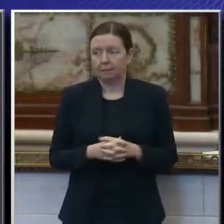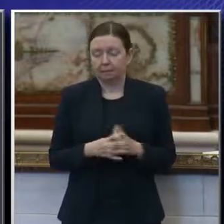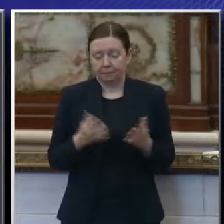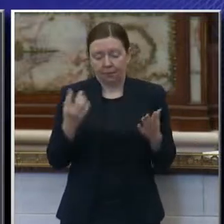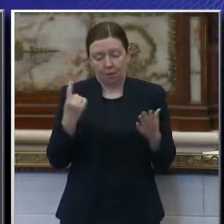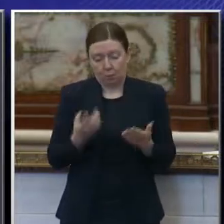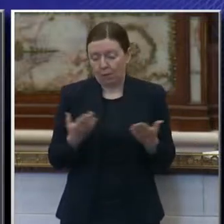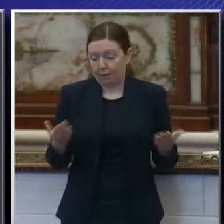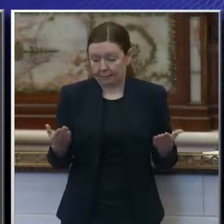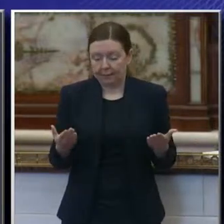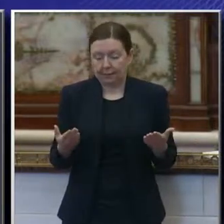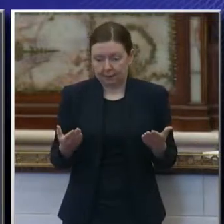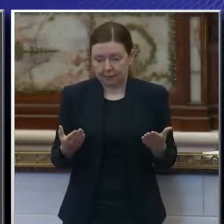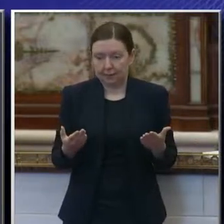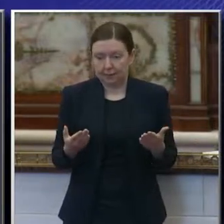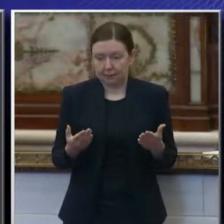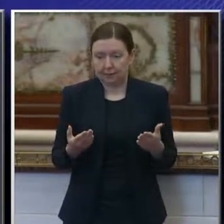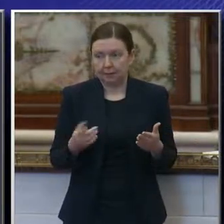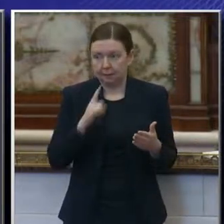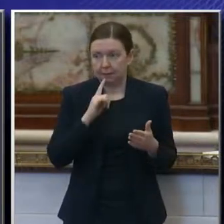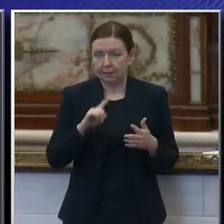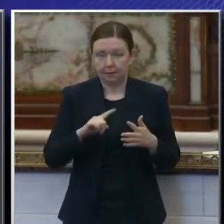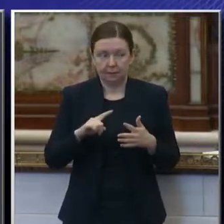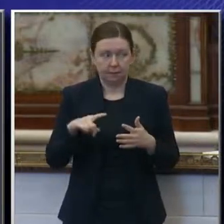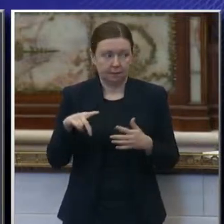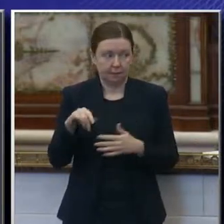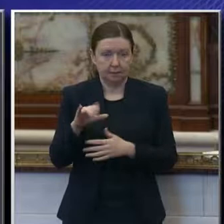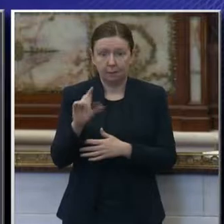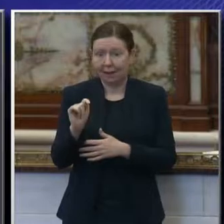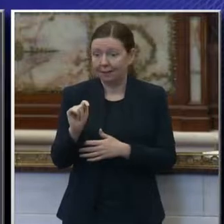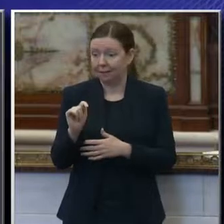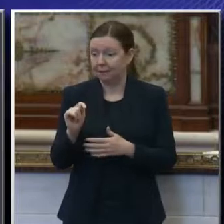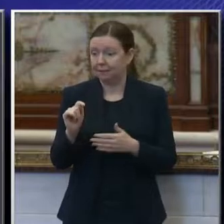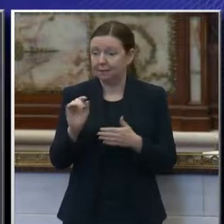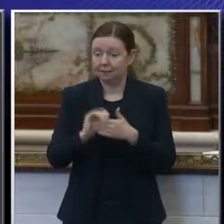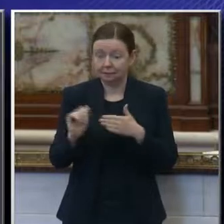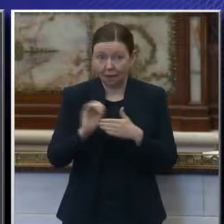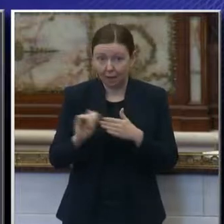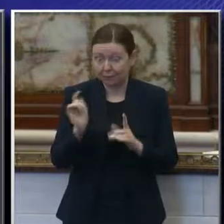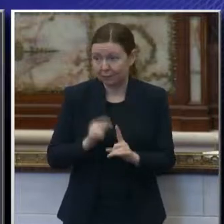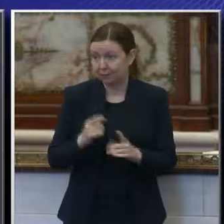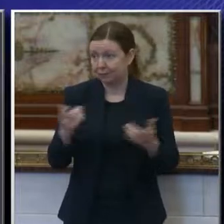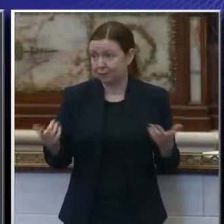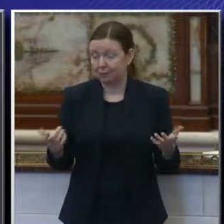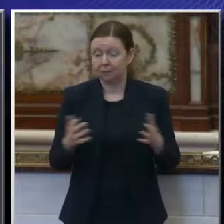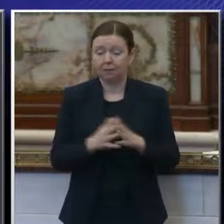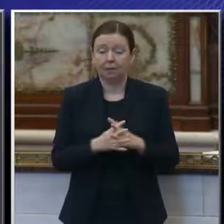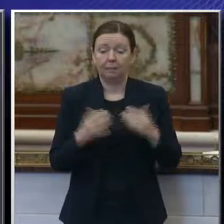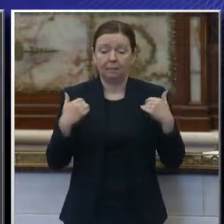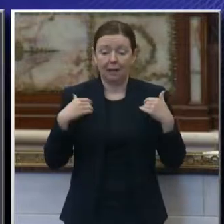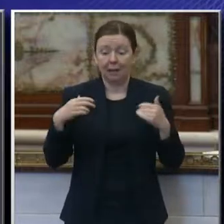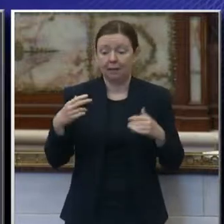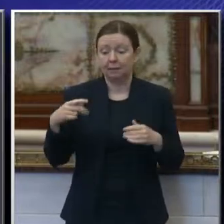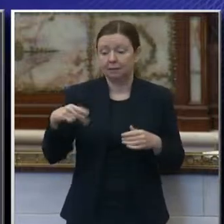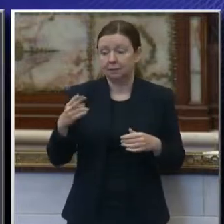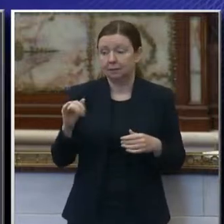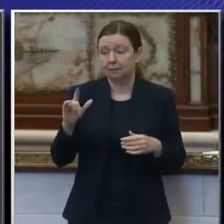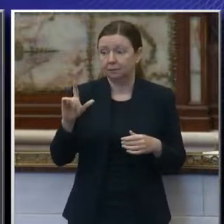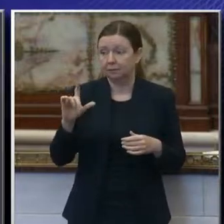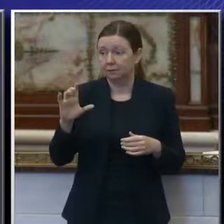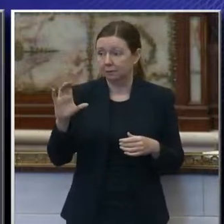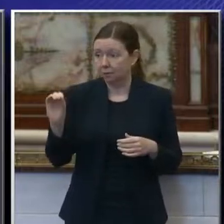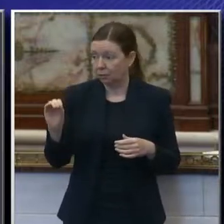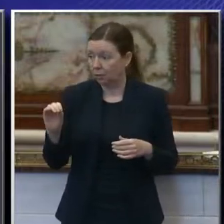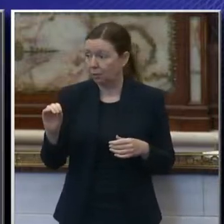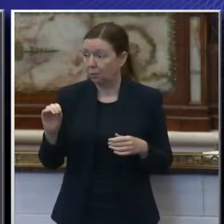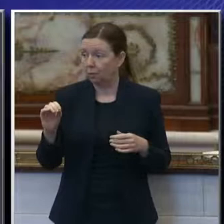those things, you know, is, you know, the pilot. What are the dollar values? Has Hilco entered into some sort